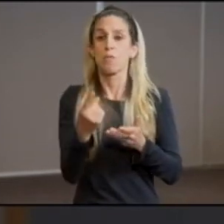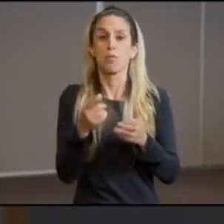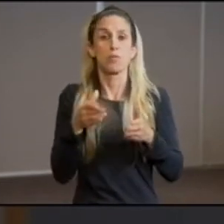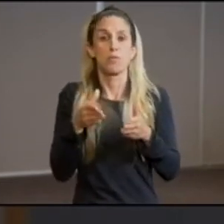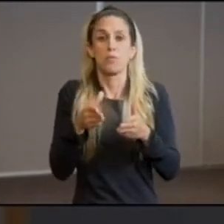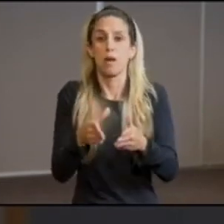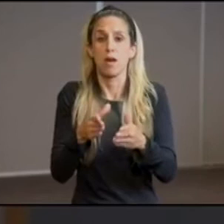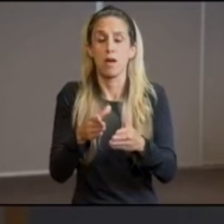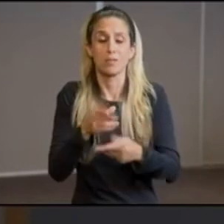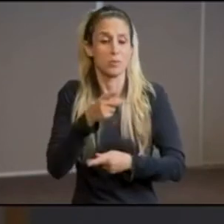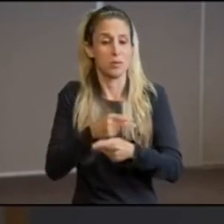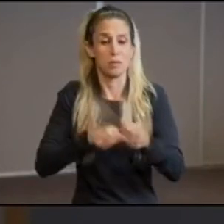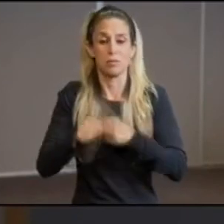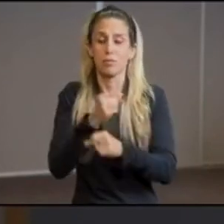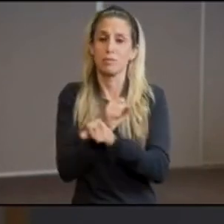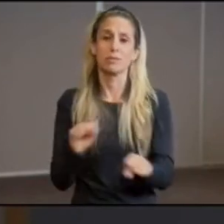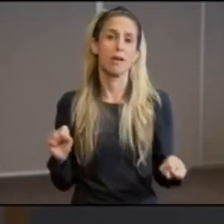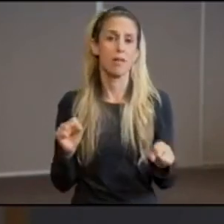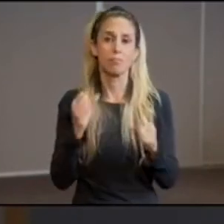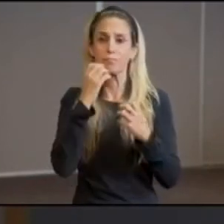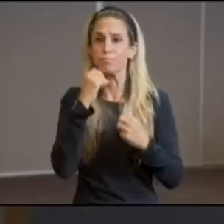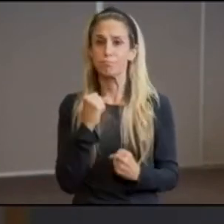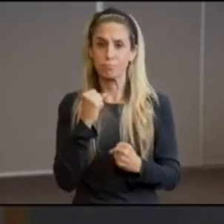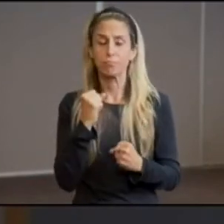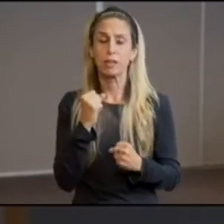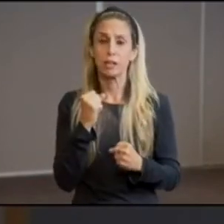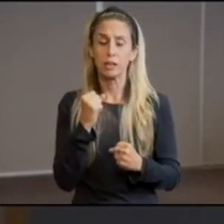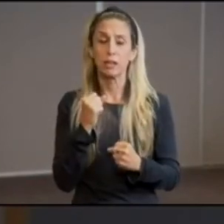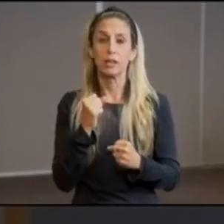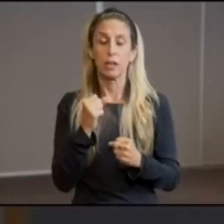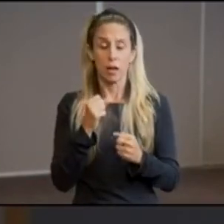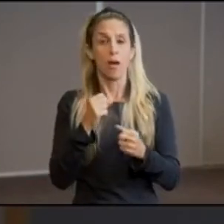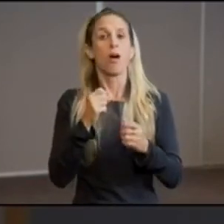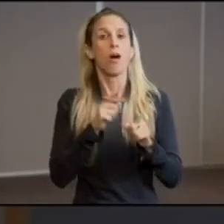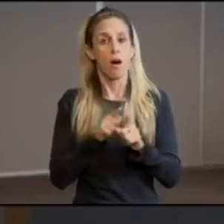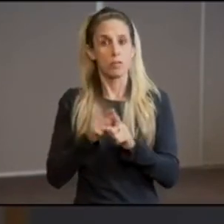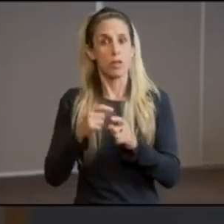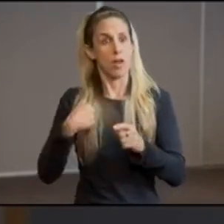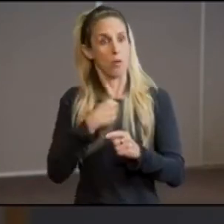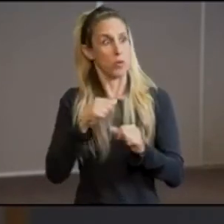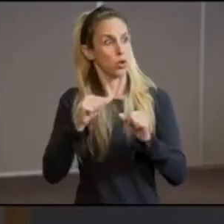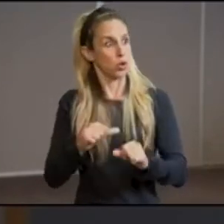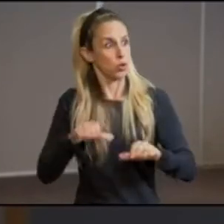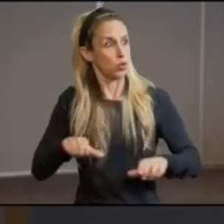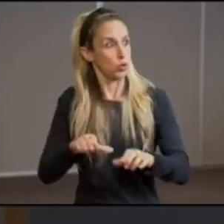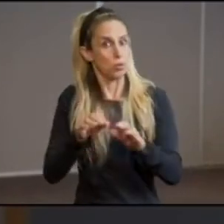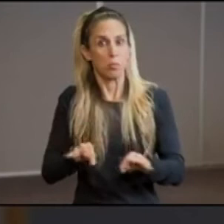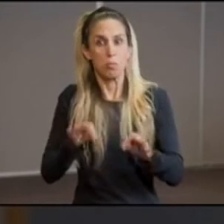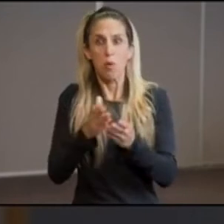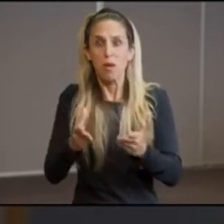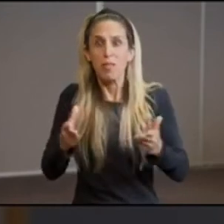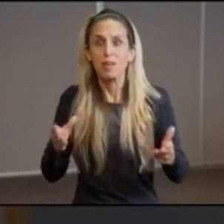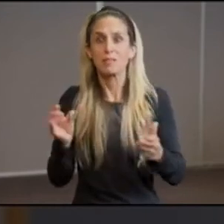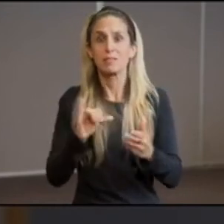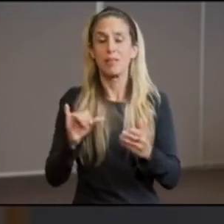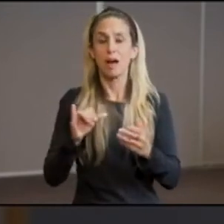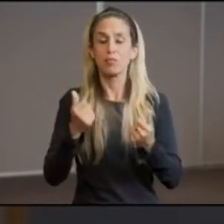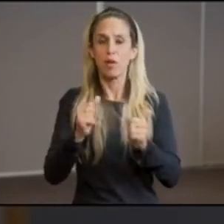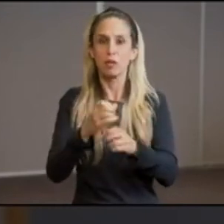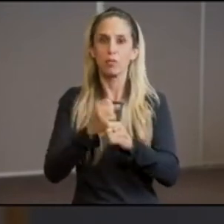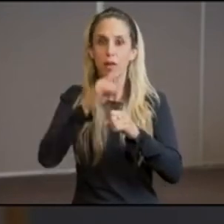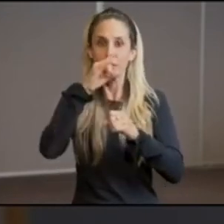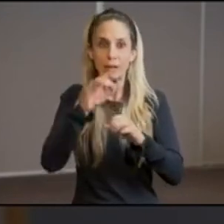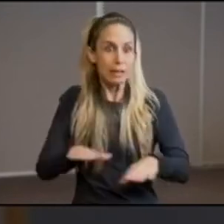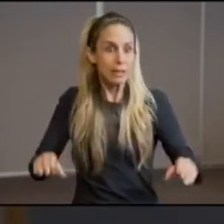other safe. That is the only way we are going to keep headroom to do really important things like get kids back to